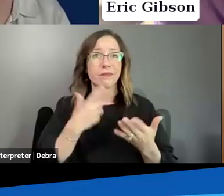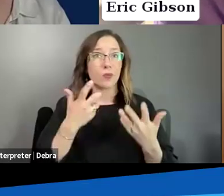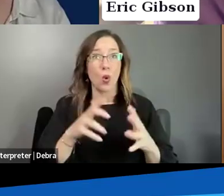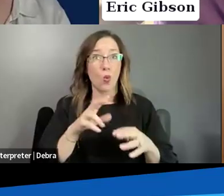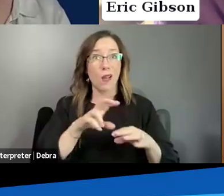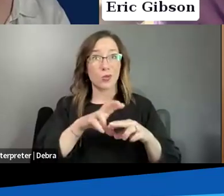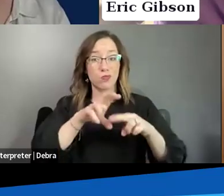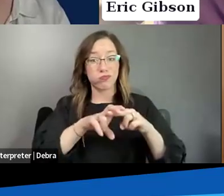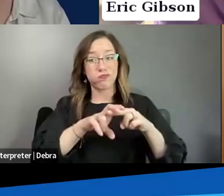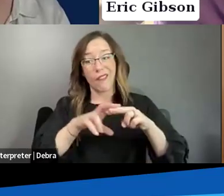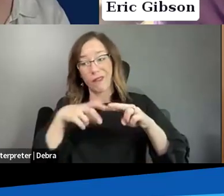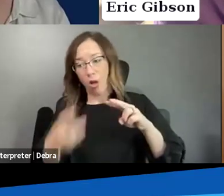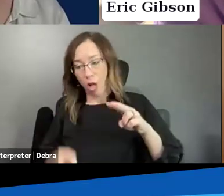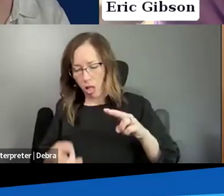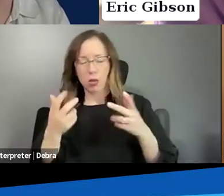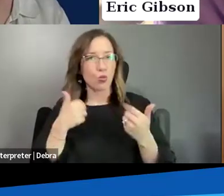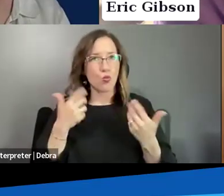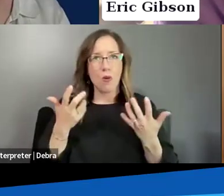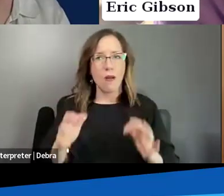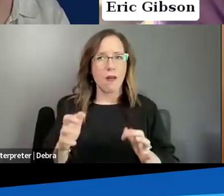falls. And I never